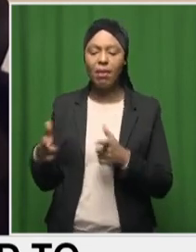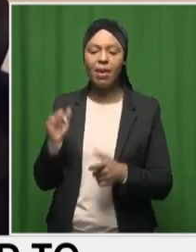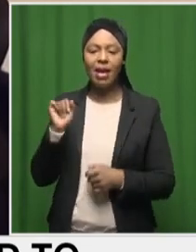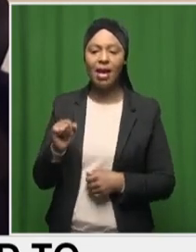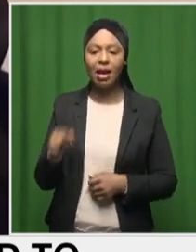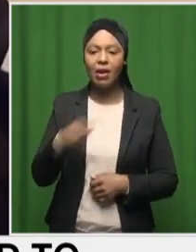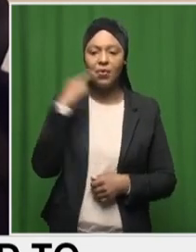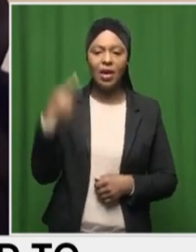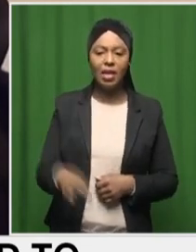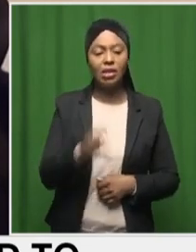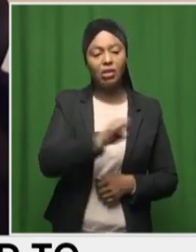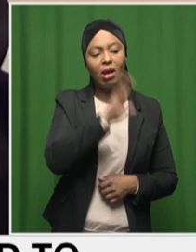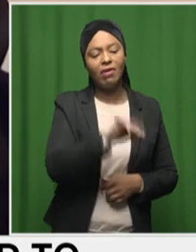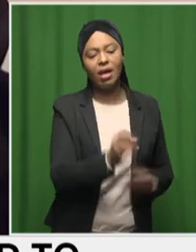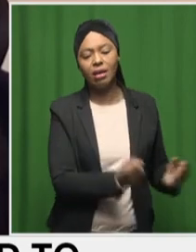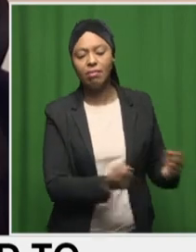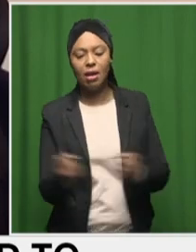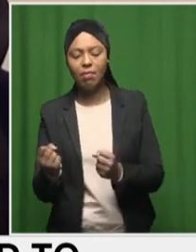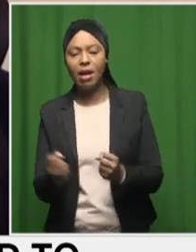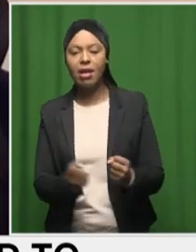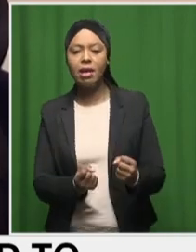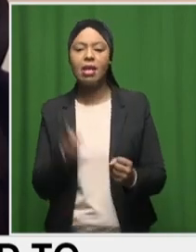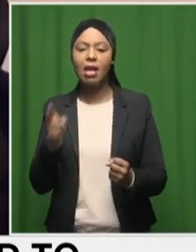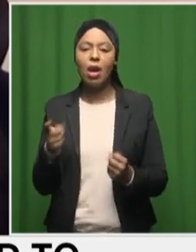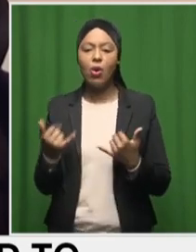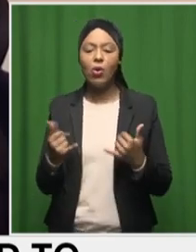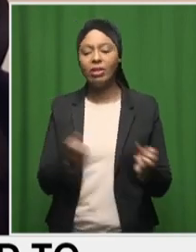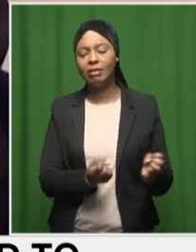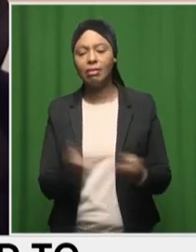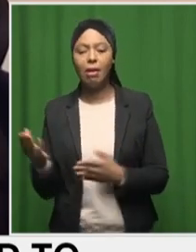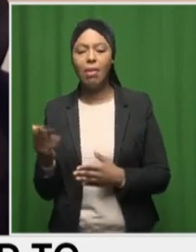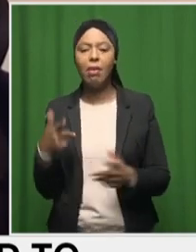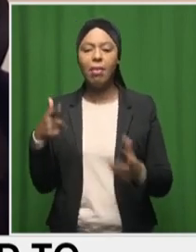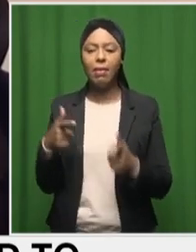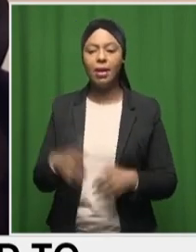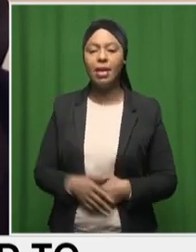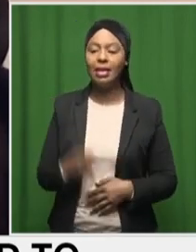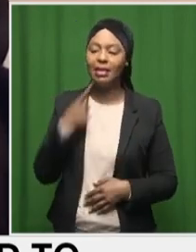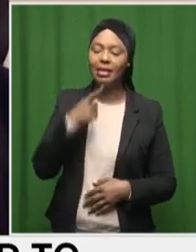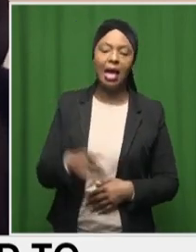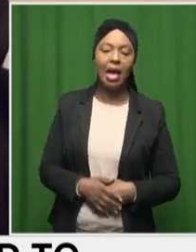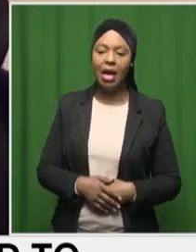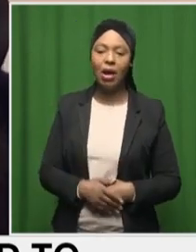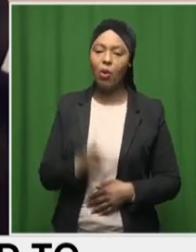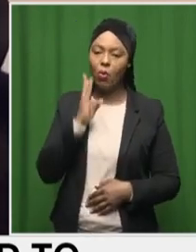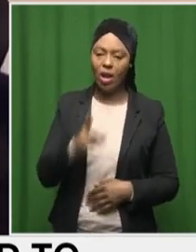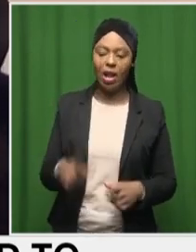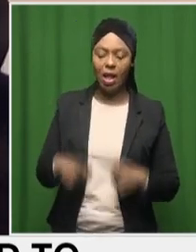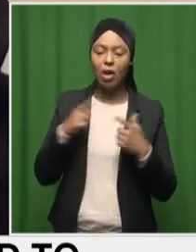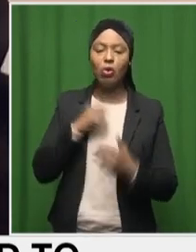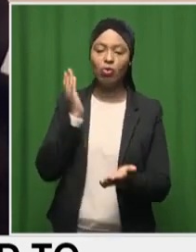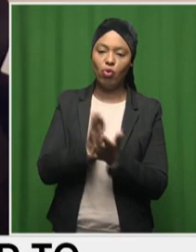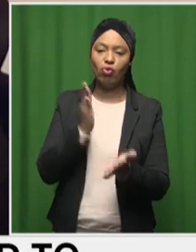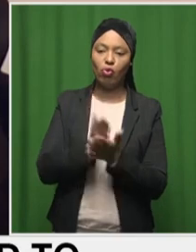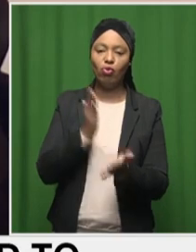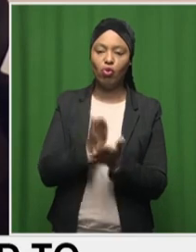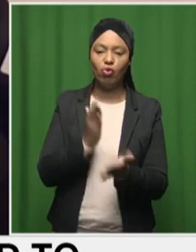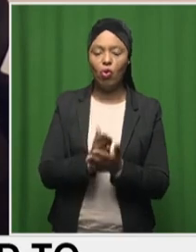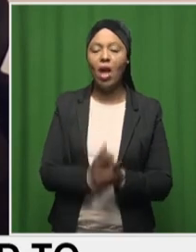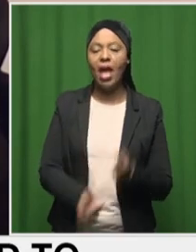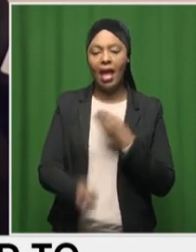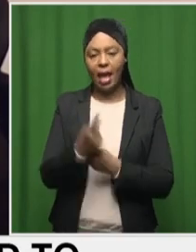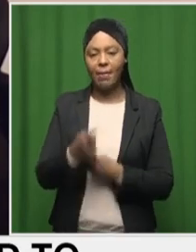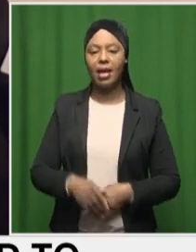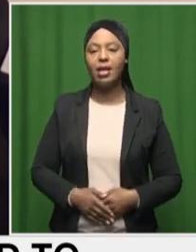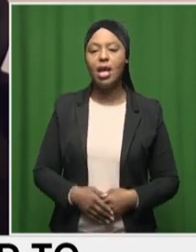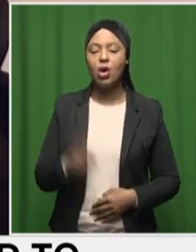or not, after the U.S. ambassador said he would bet he would put his life out there to say it was a fact, this did happen. But, you know,